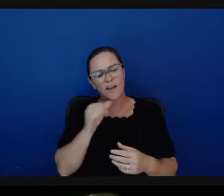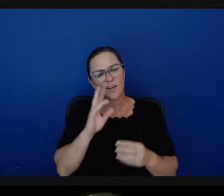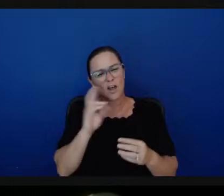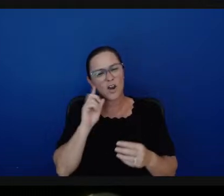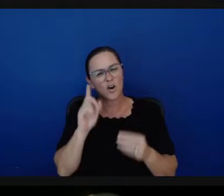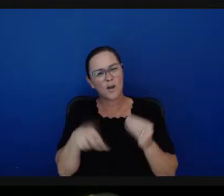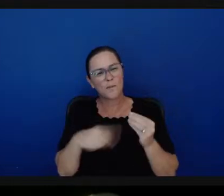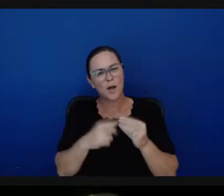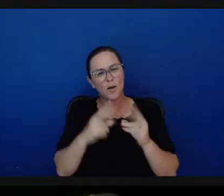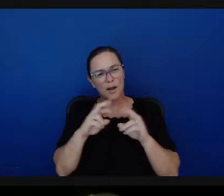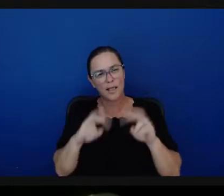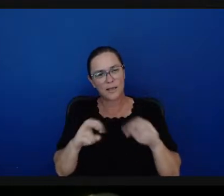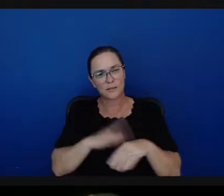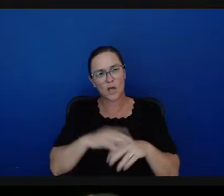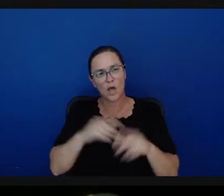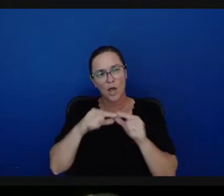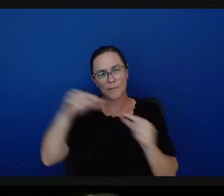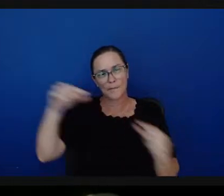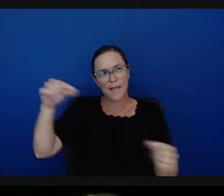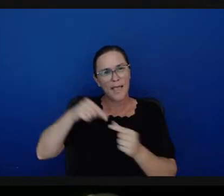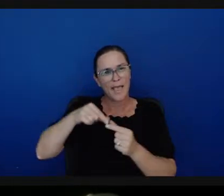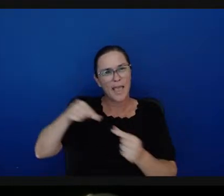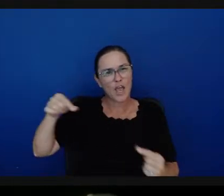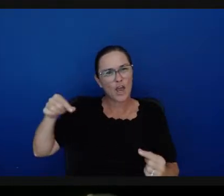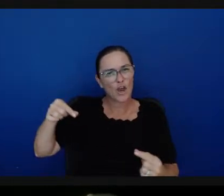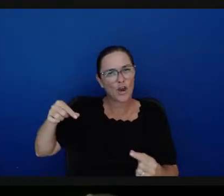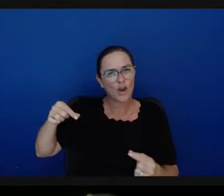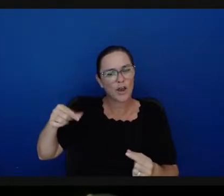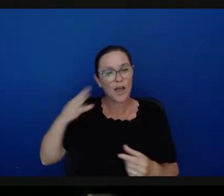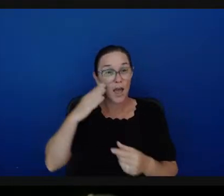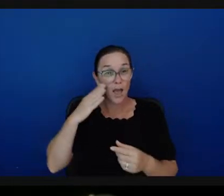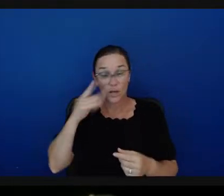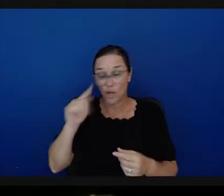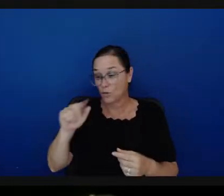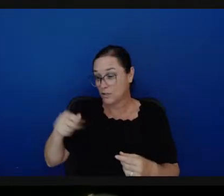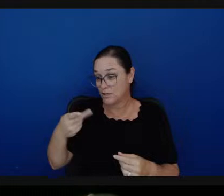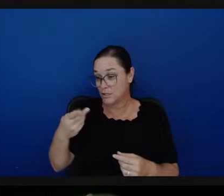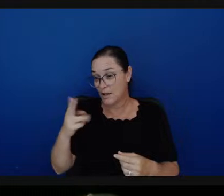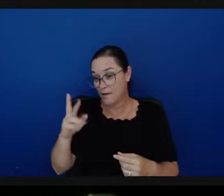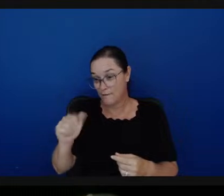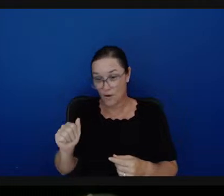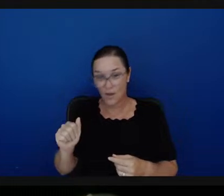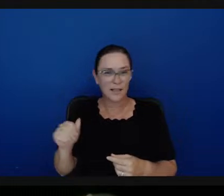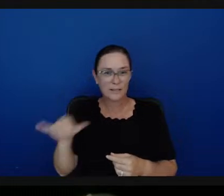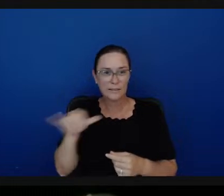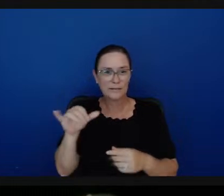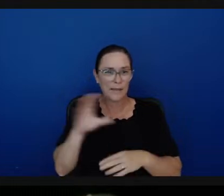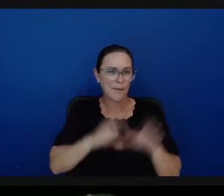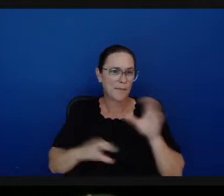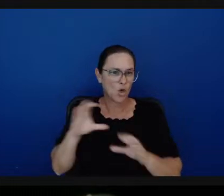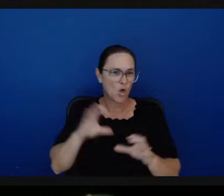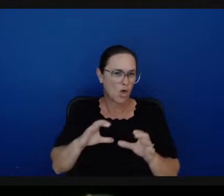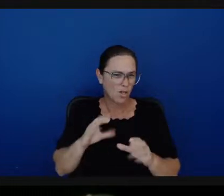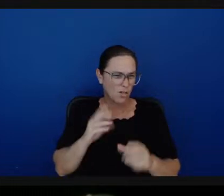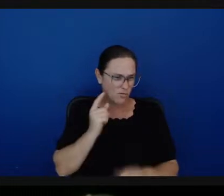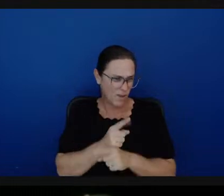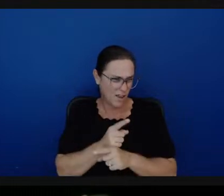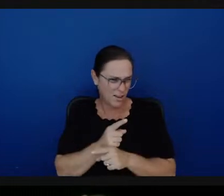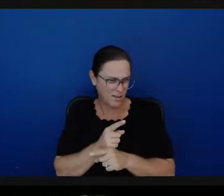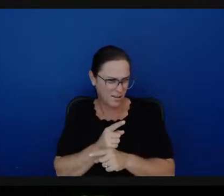Pele's hair being done. I know they do it on the tephra, which is basically the same chemical signature. Is that correct?